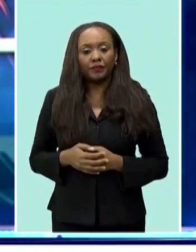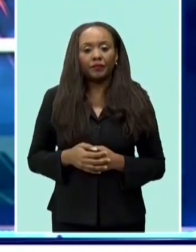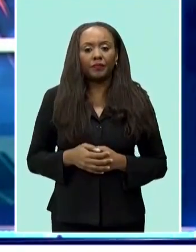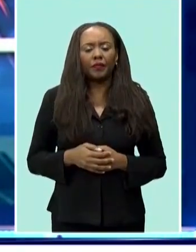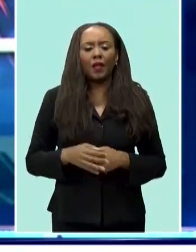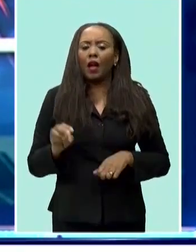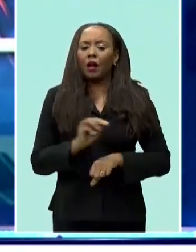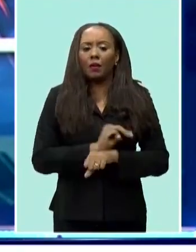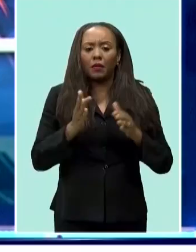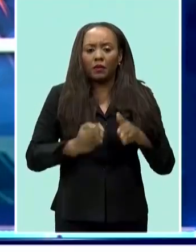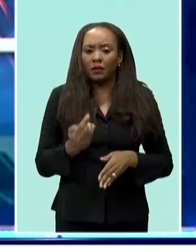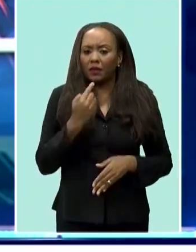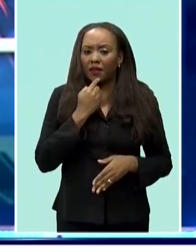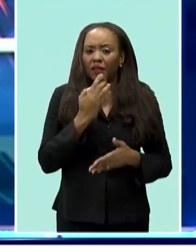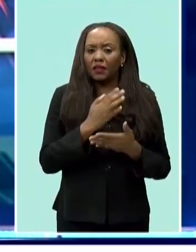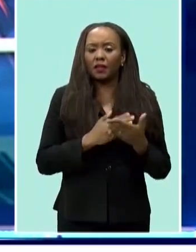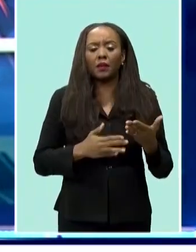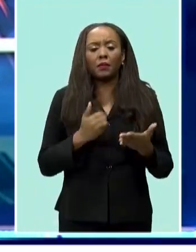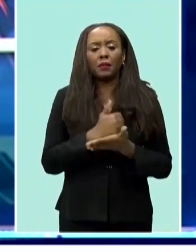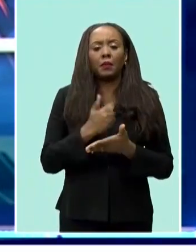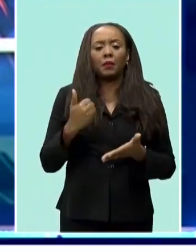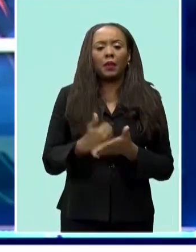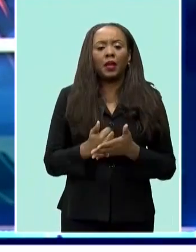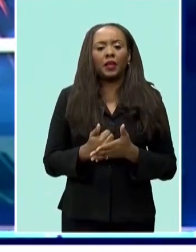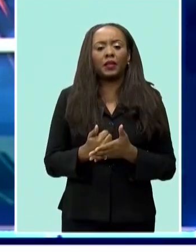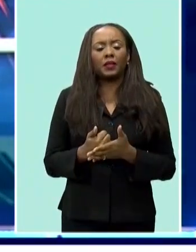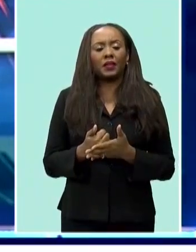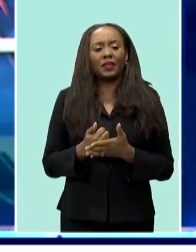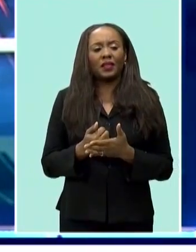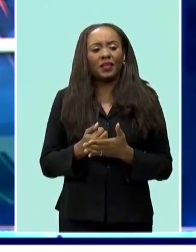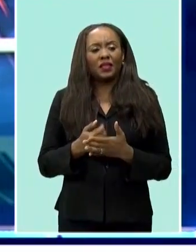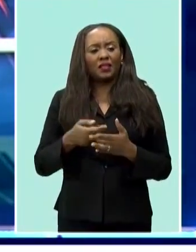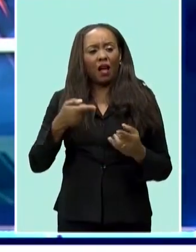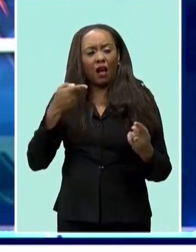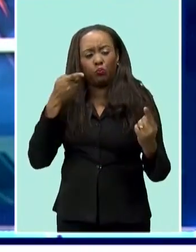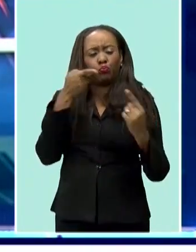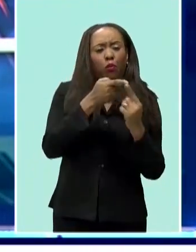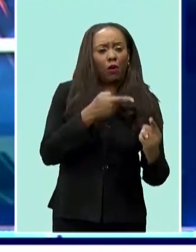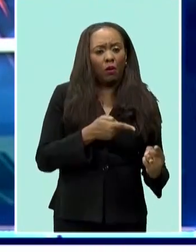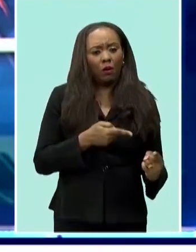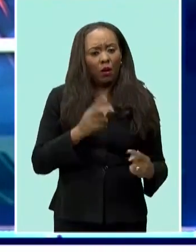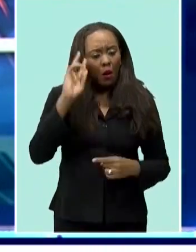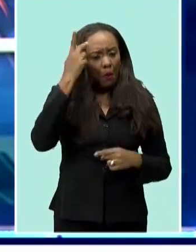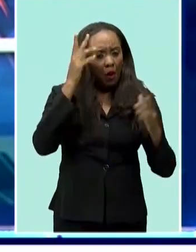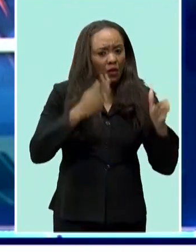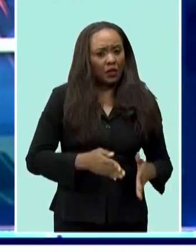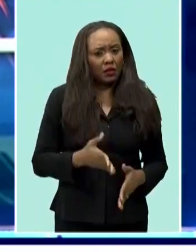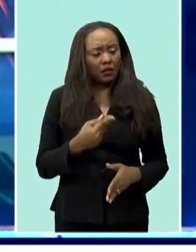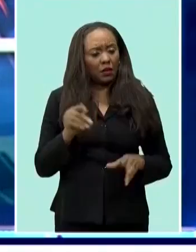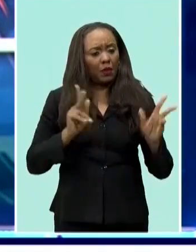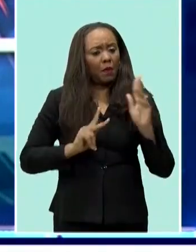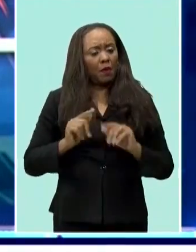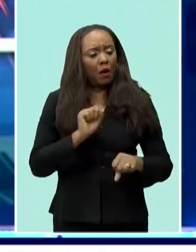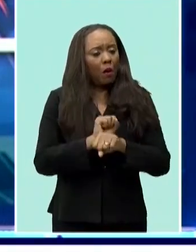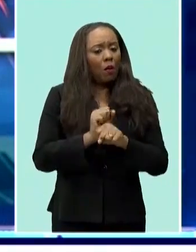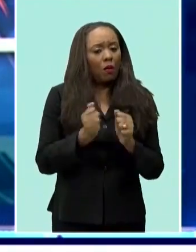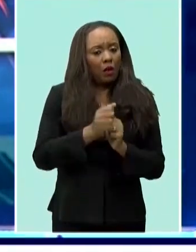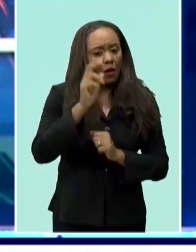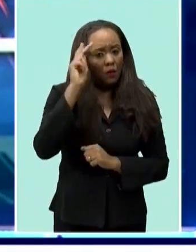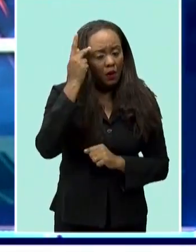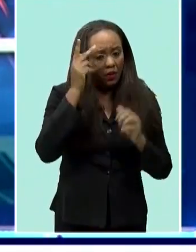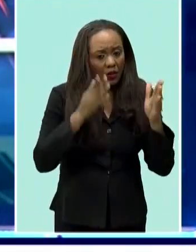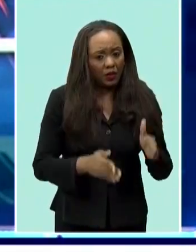of targeting politicians and the people working with them. The charge has been leveled by Minister of International Business and Industry Ronald